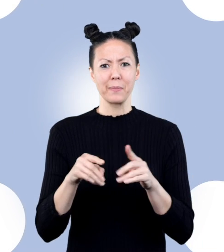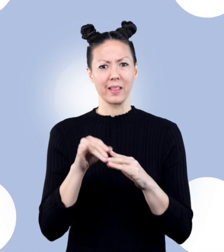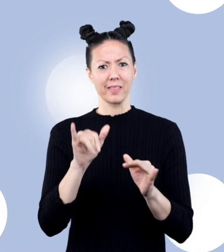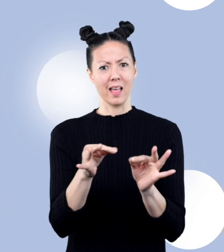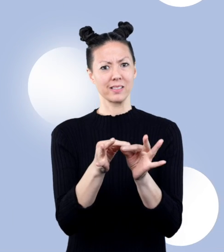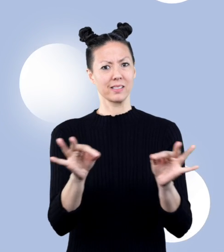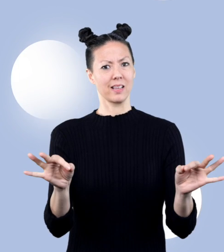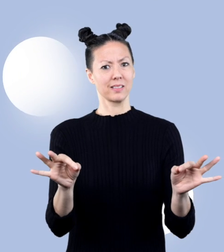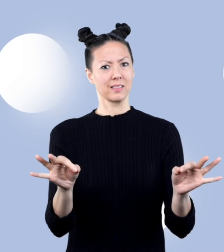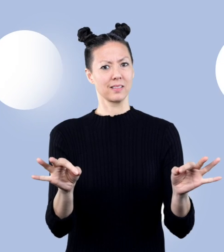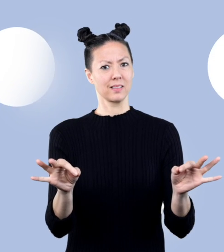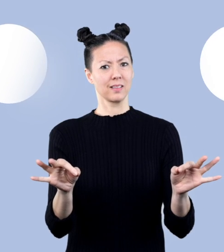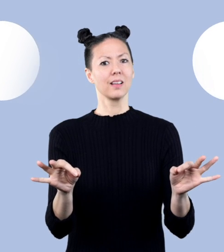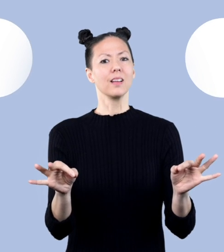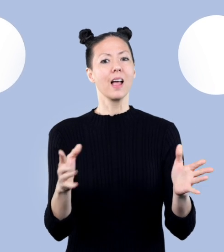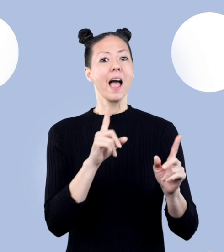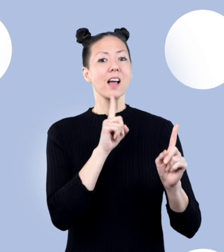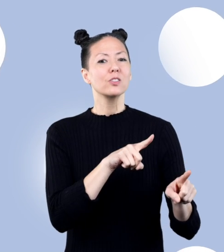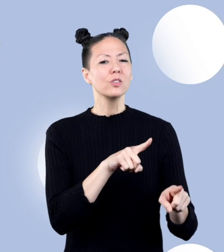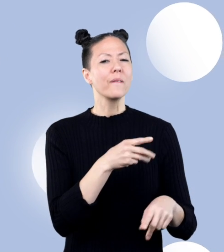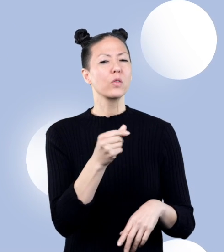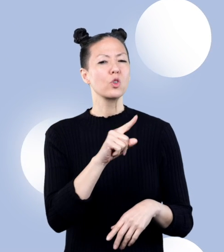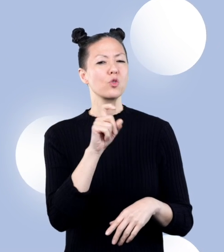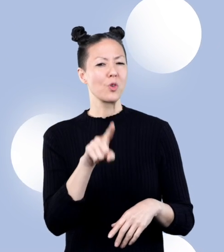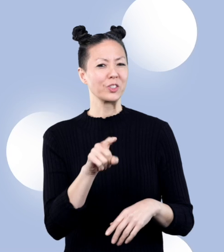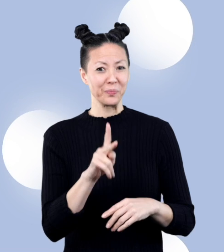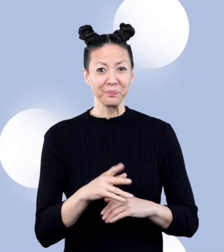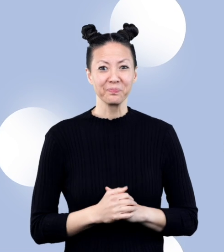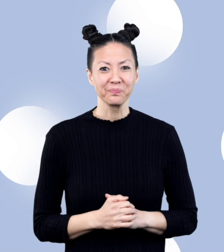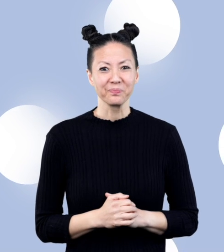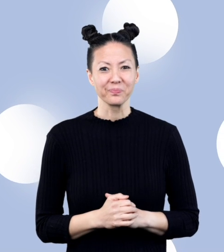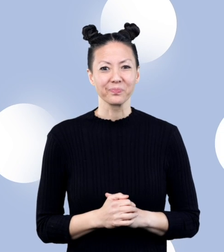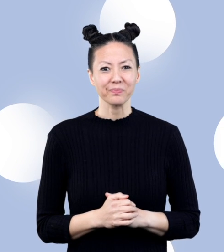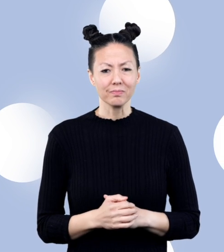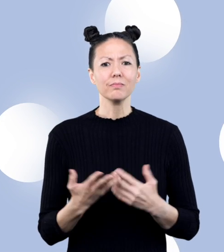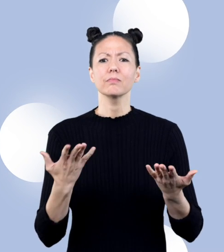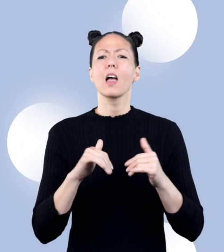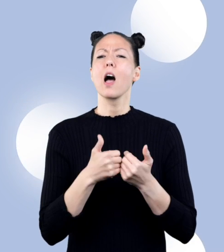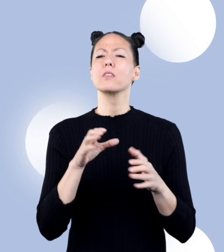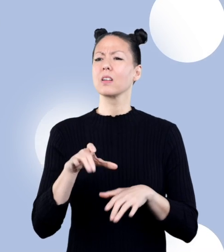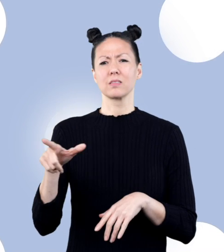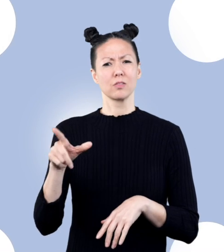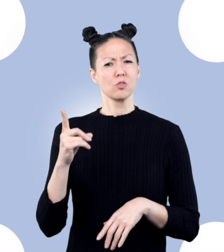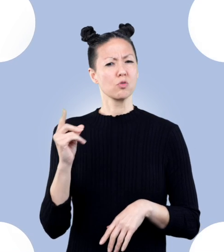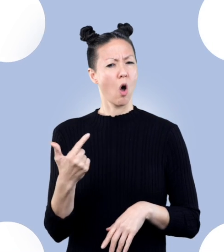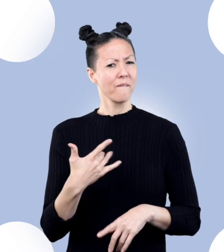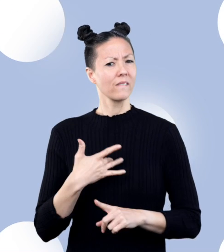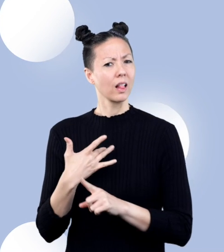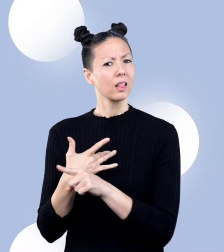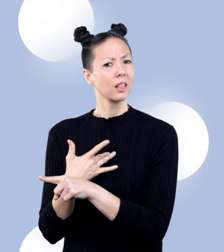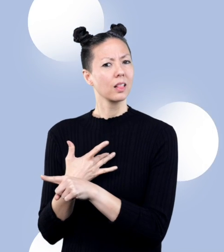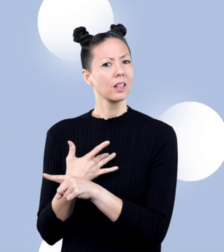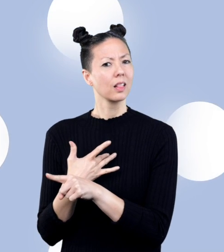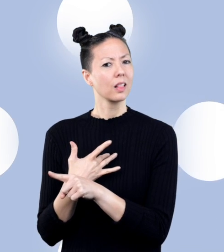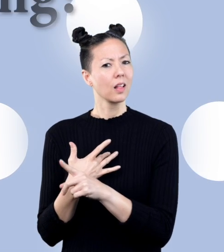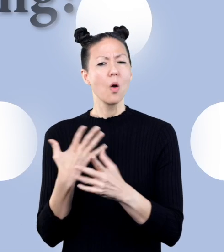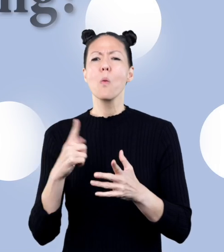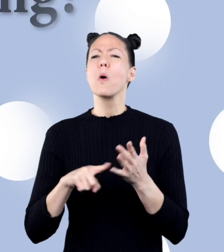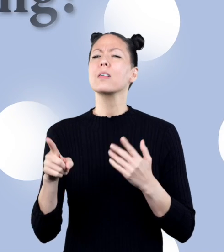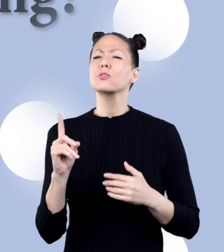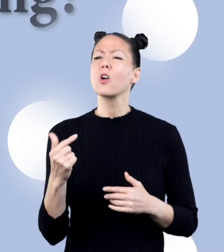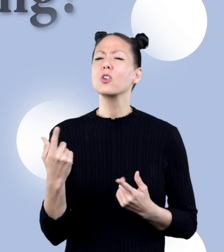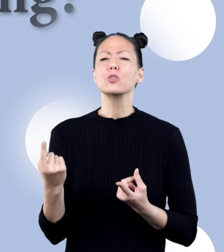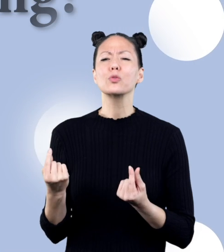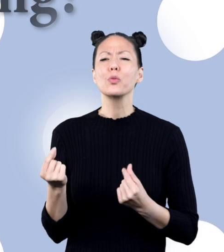what's happening in this sentence by answering a few questions about it. How does the dog feel?